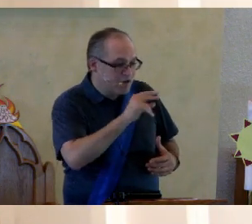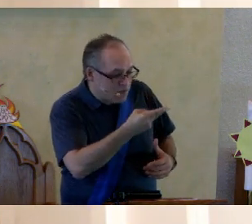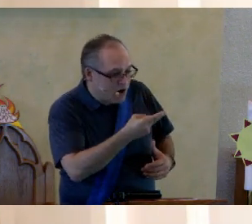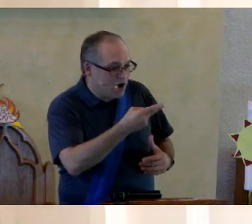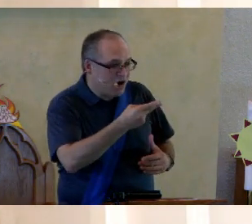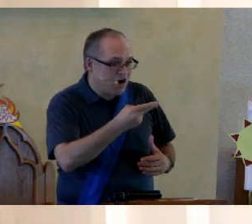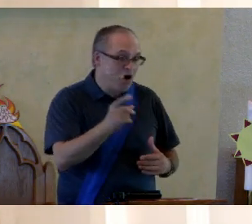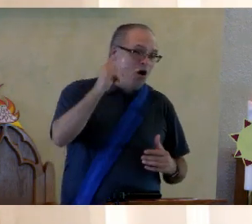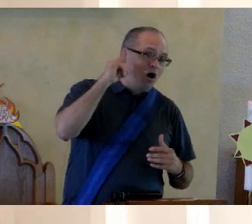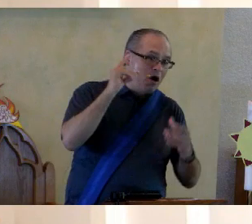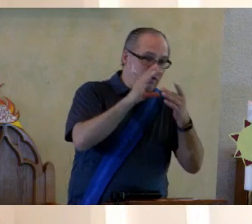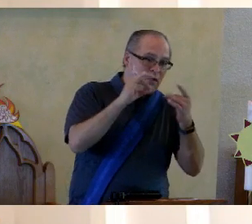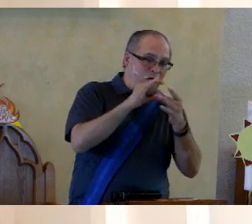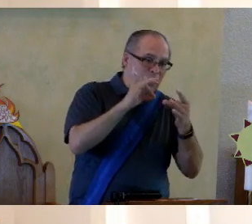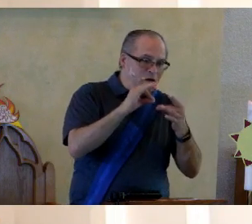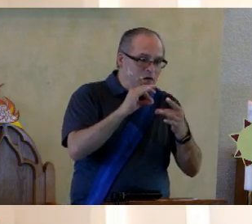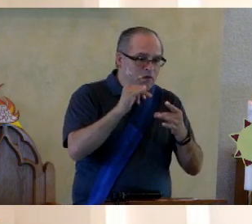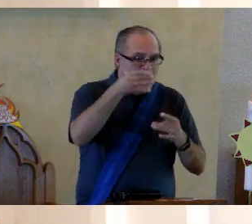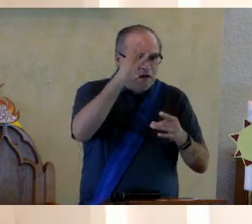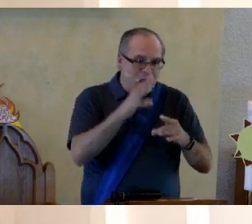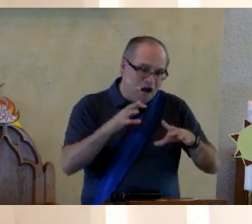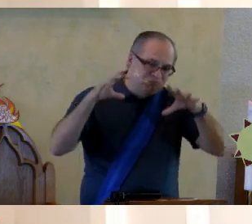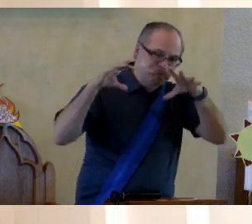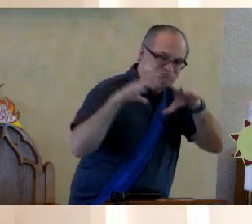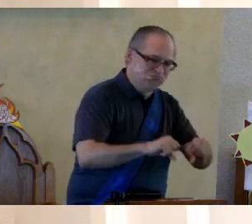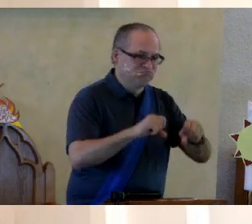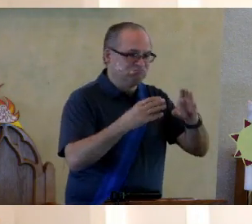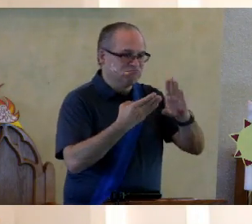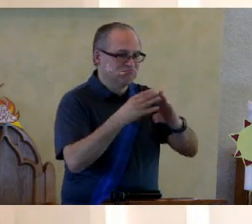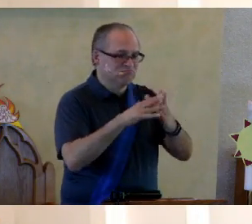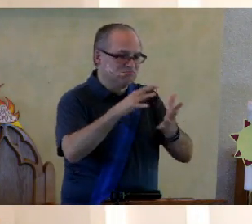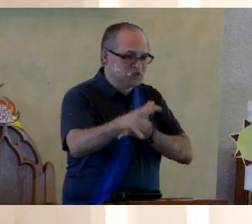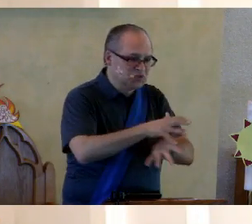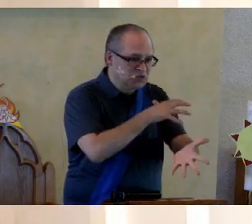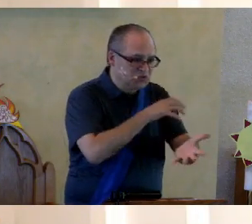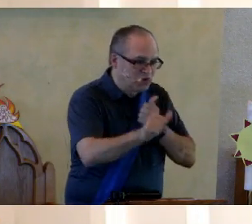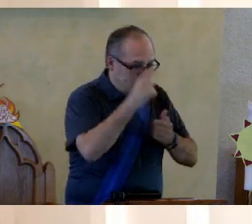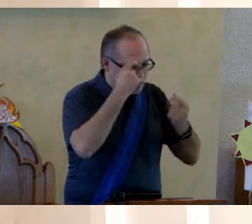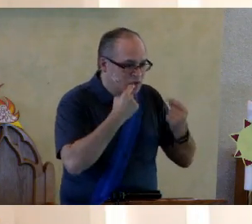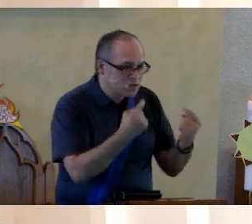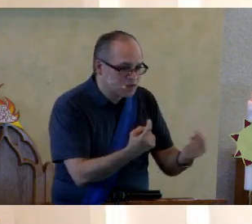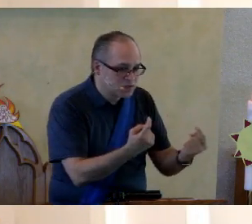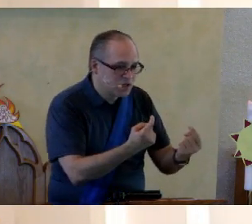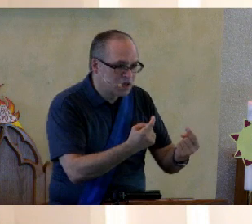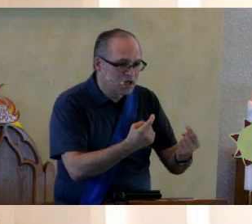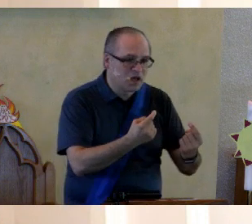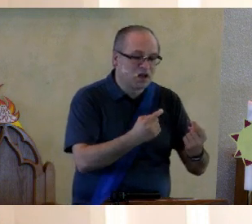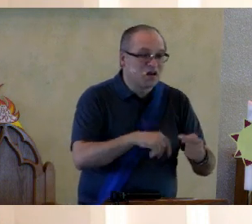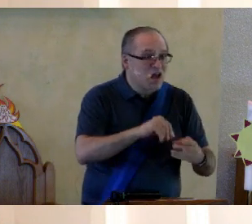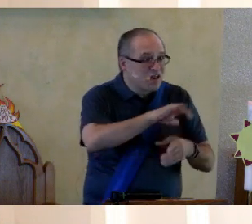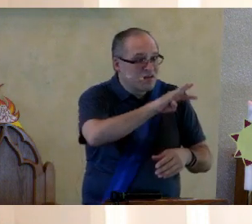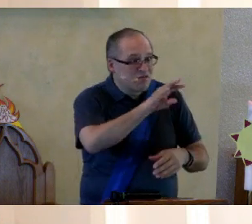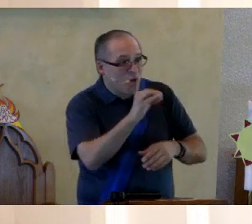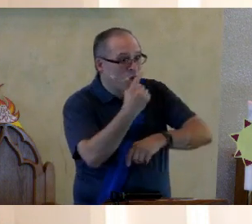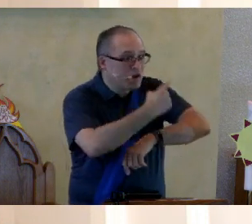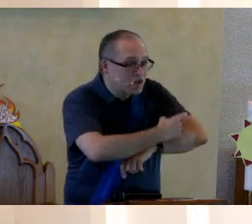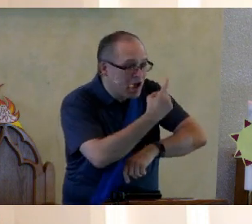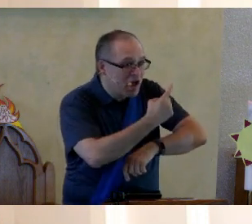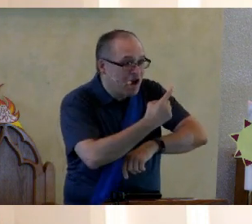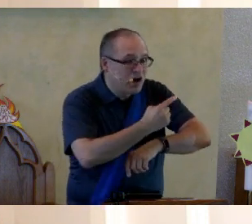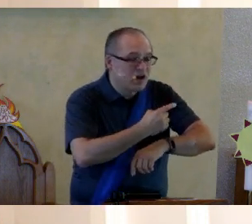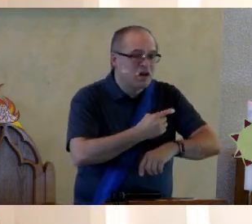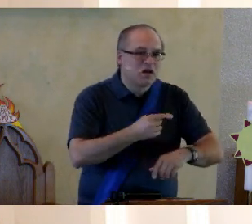doom. Following Jonah's pronouncement that Nineveh would be overthrown in 40 days' time,